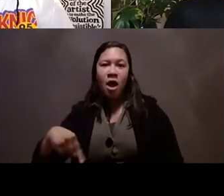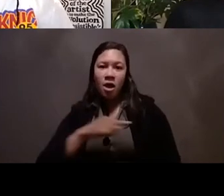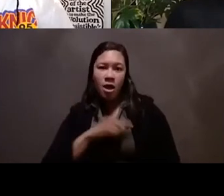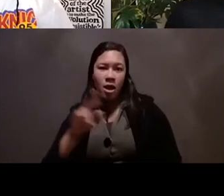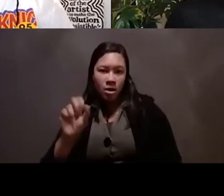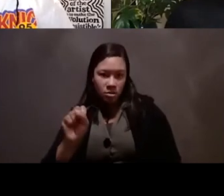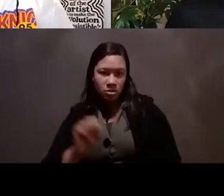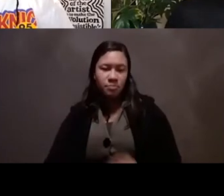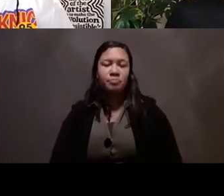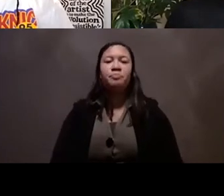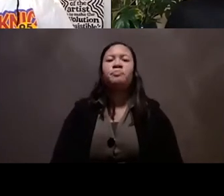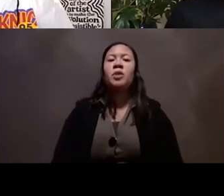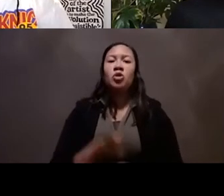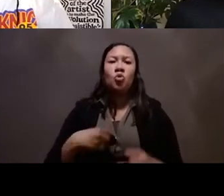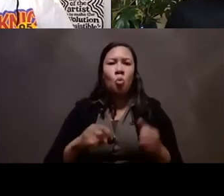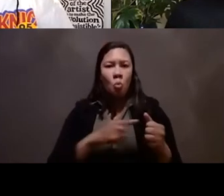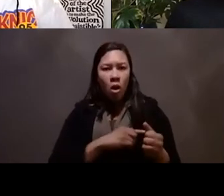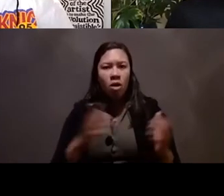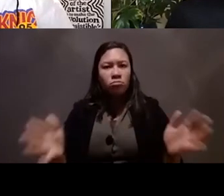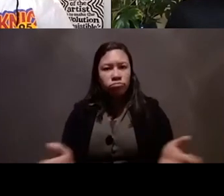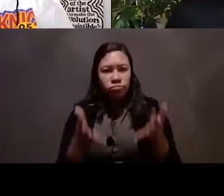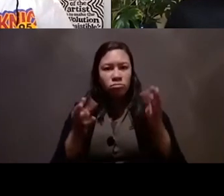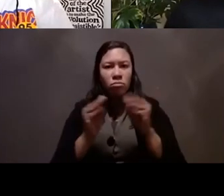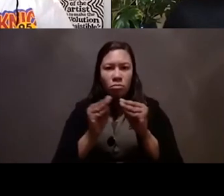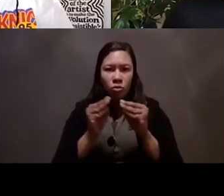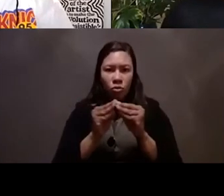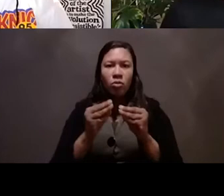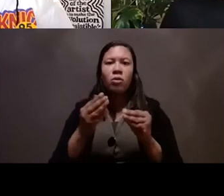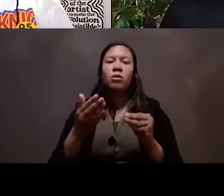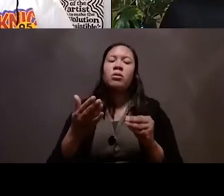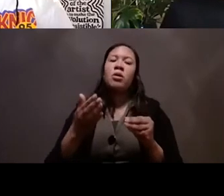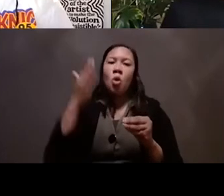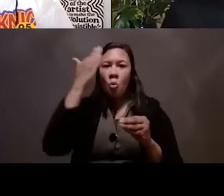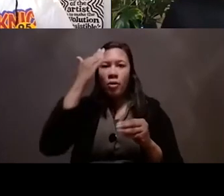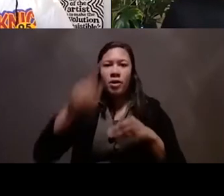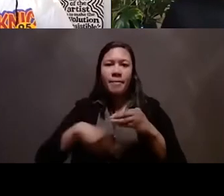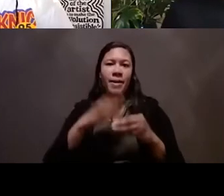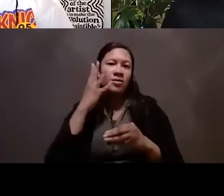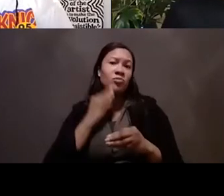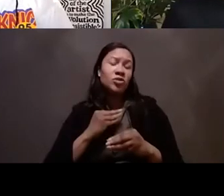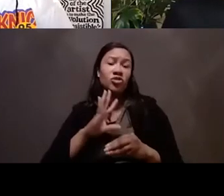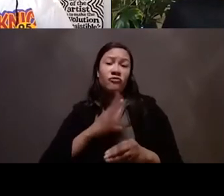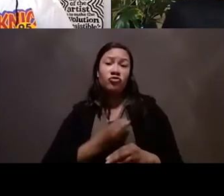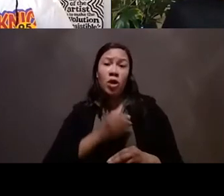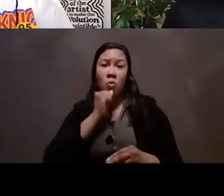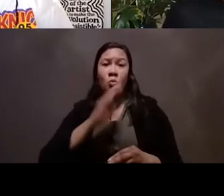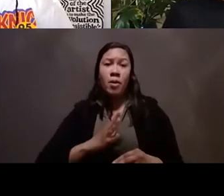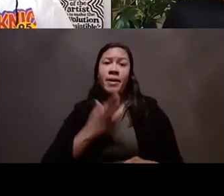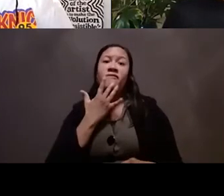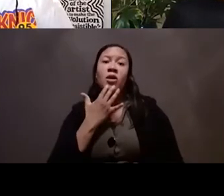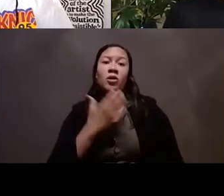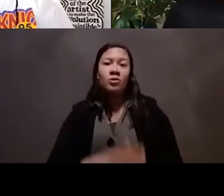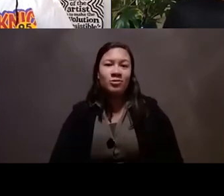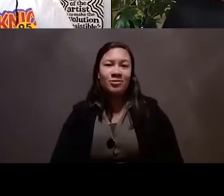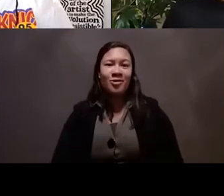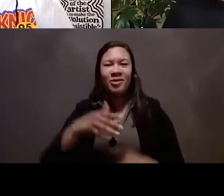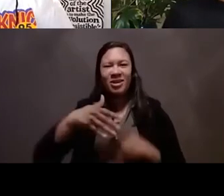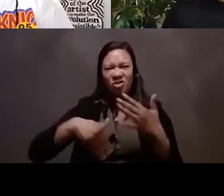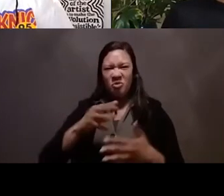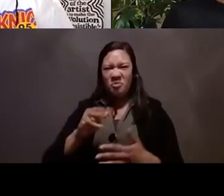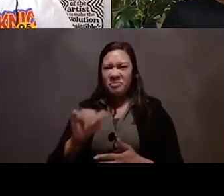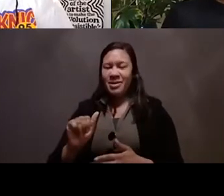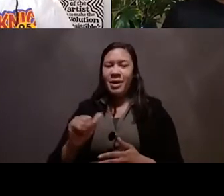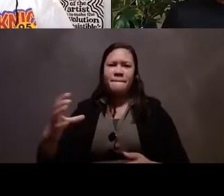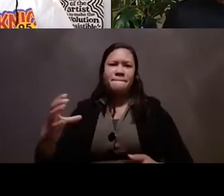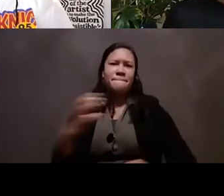particularly around the experiences of trans women of color. And so, you know, I think social media is so powerful because it has been